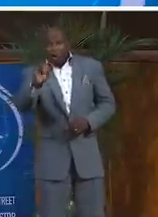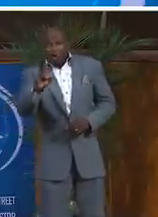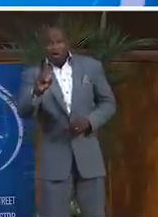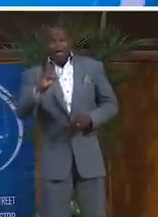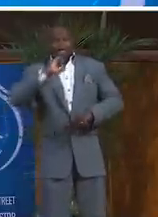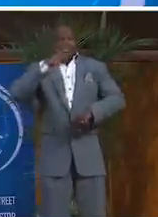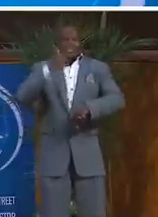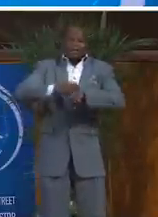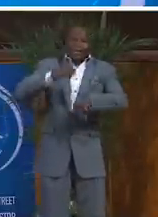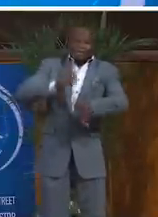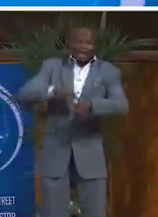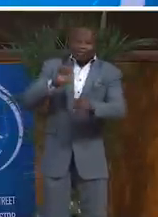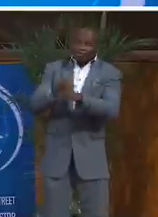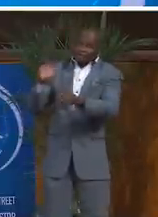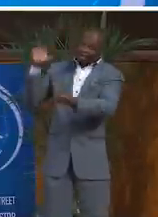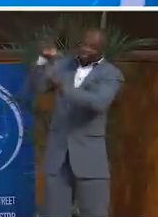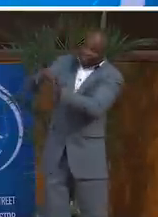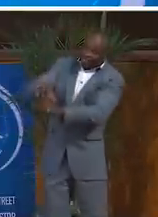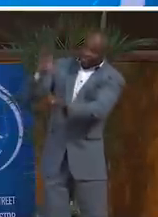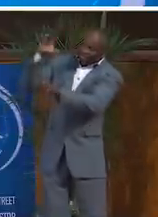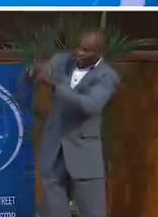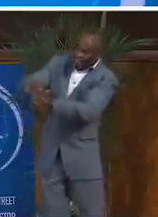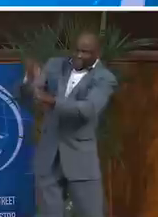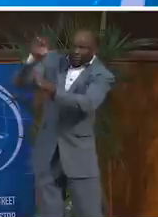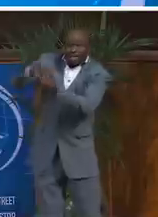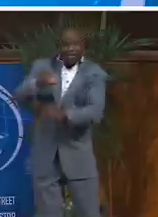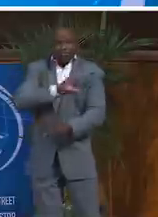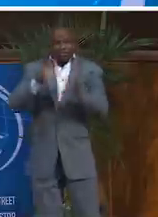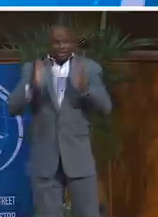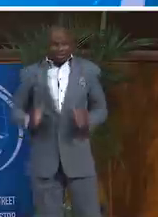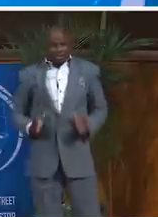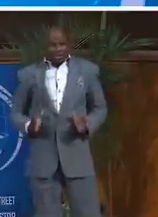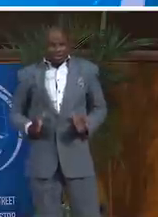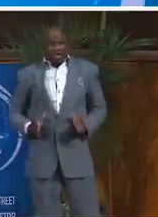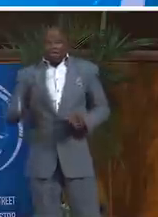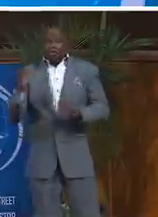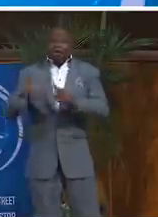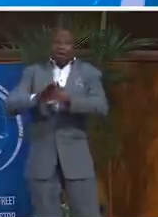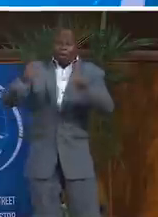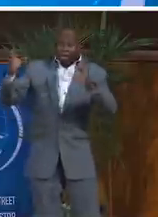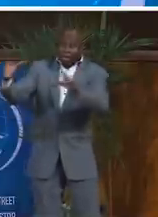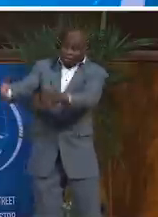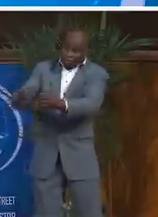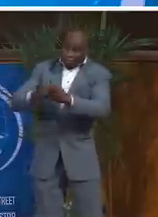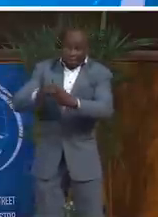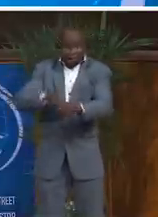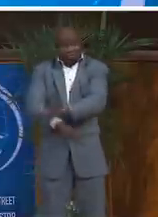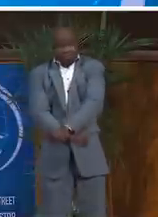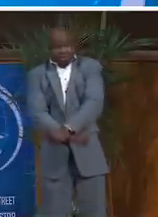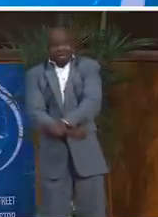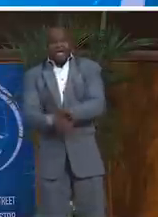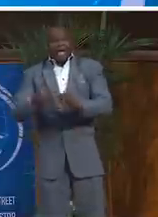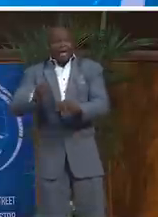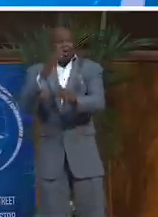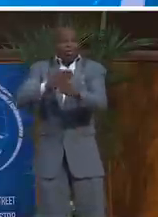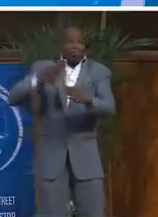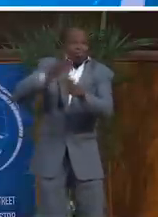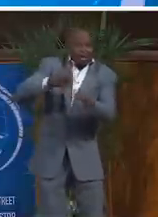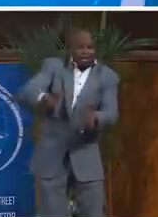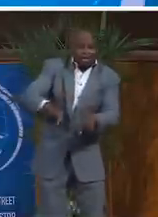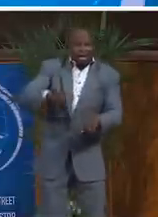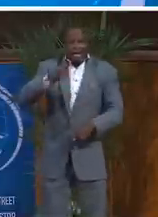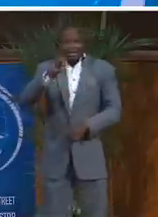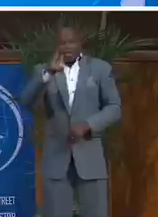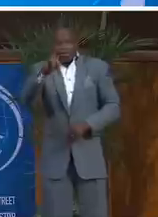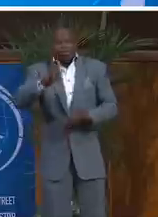season of persecution where Christians are openly arrested and harassed. And it was Nero who started